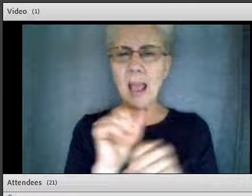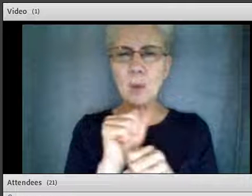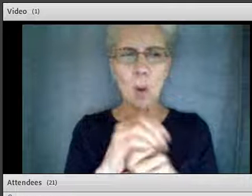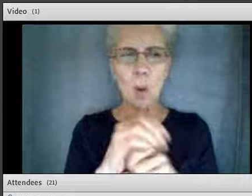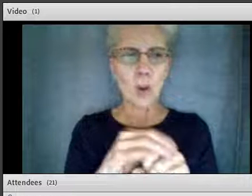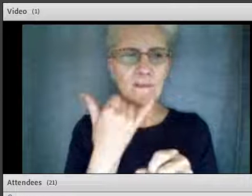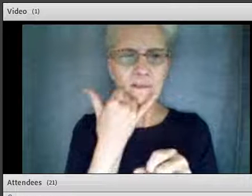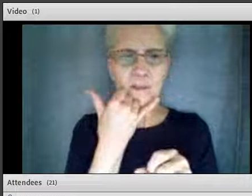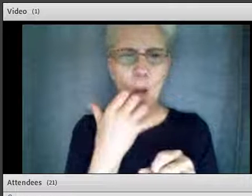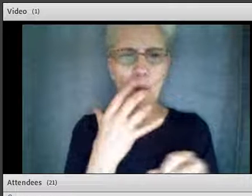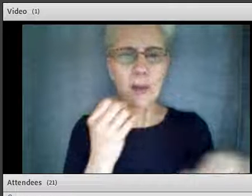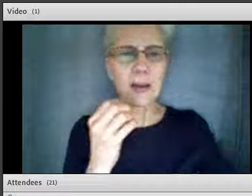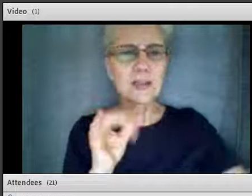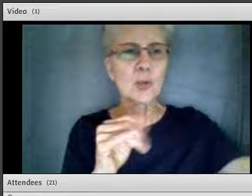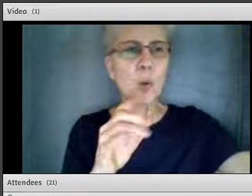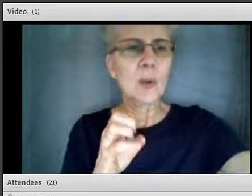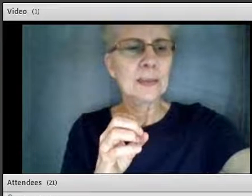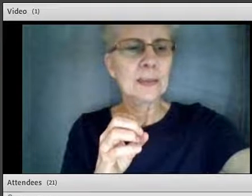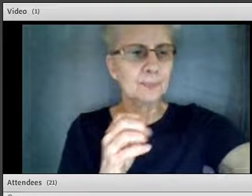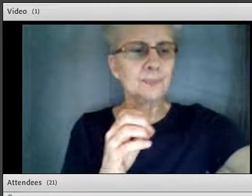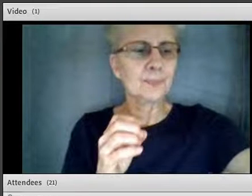That's really, I don't know what's going on today.